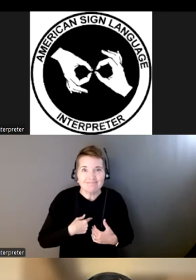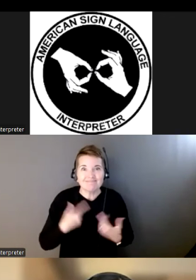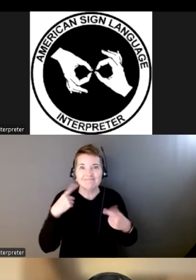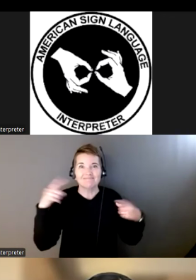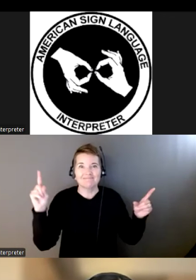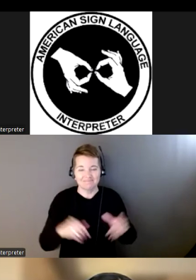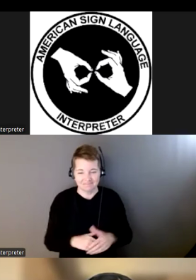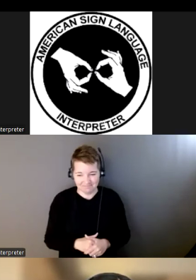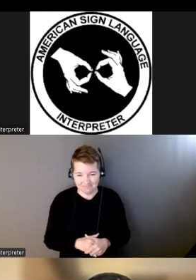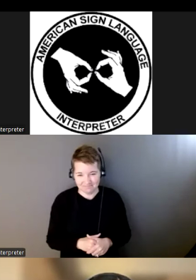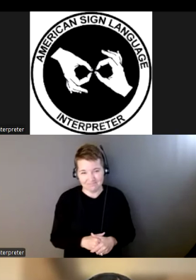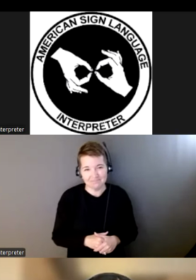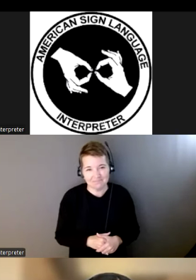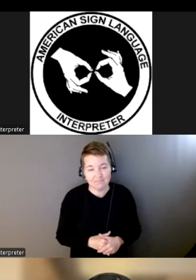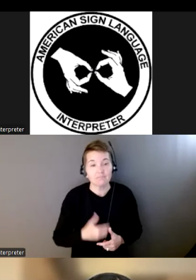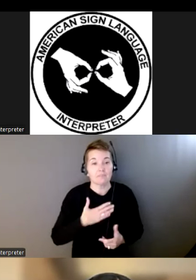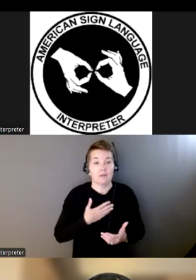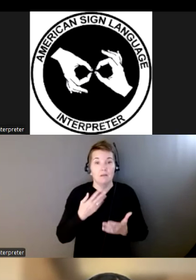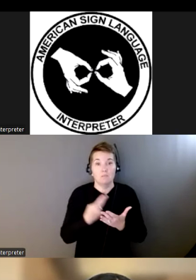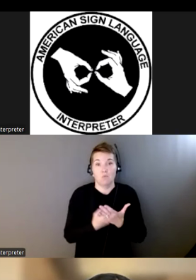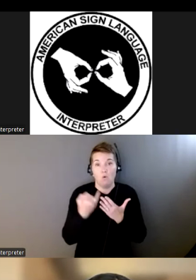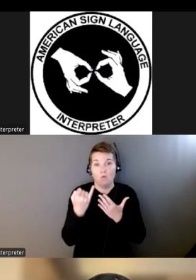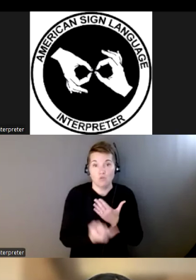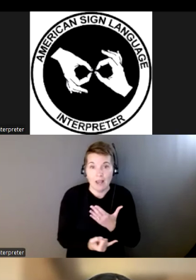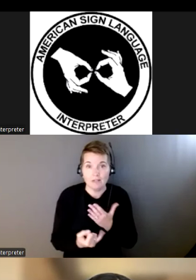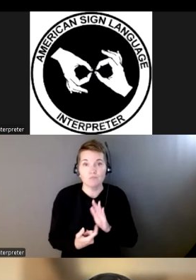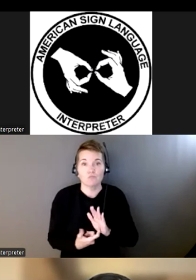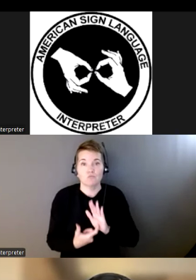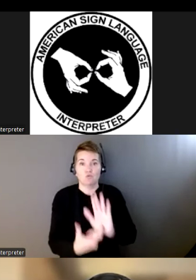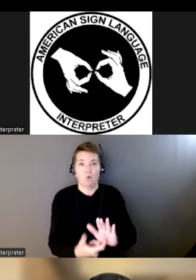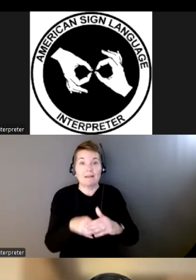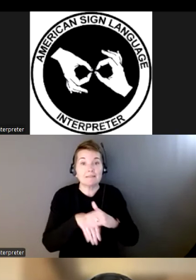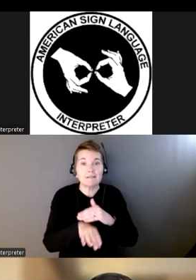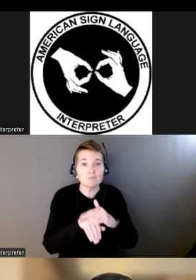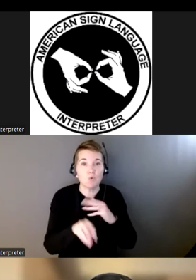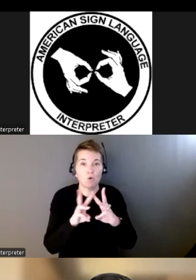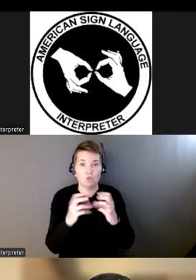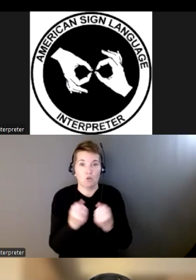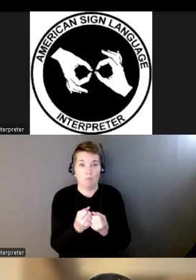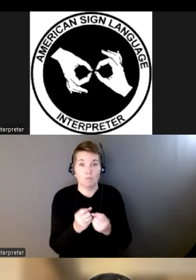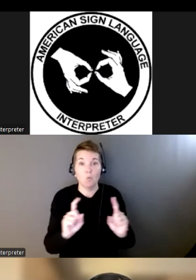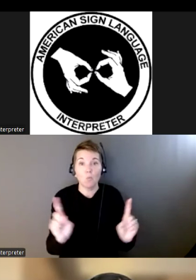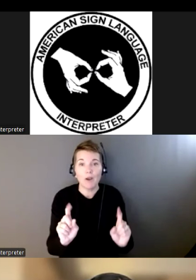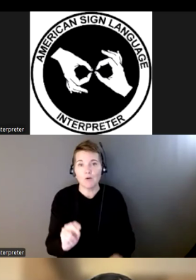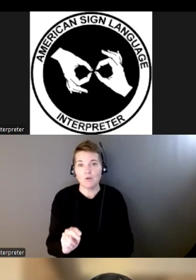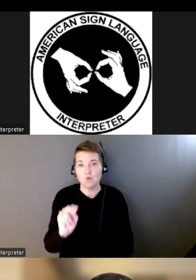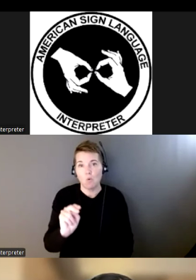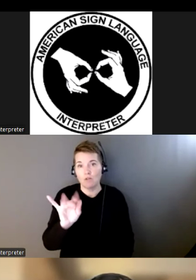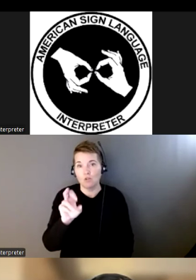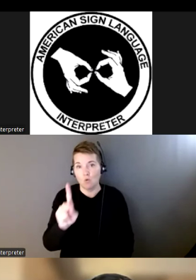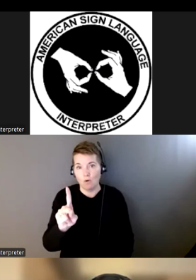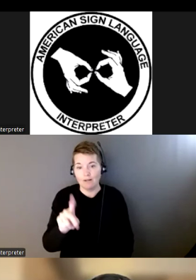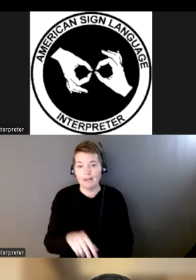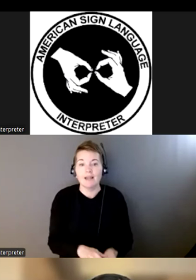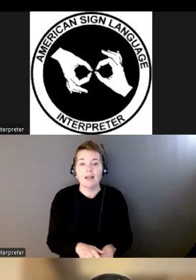The purpose of the project was to bring accessible art workshops to North York, specifically at Ada